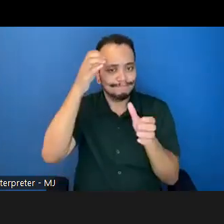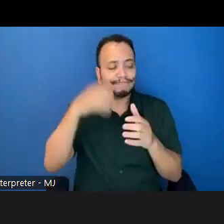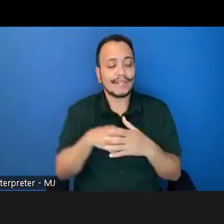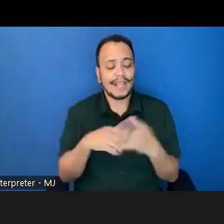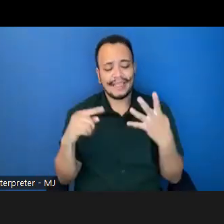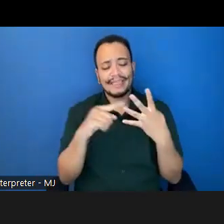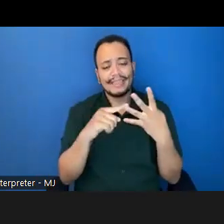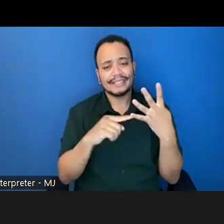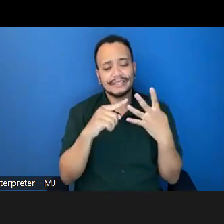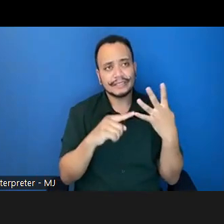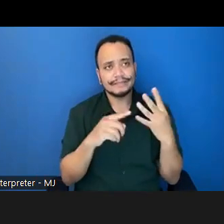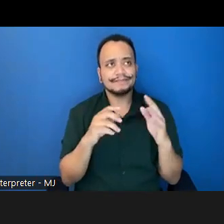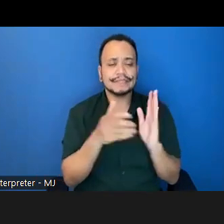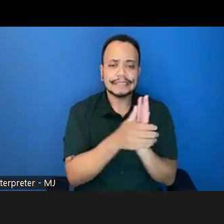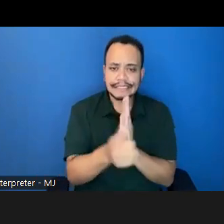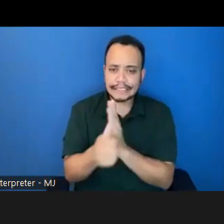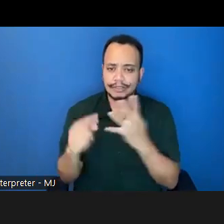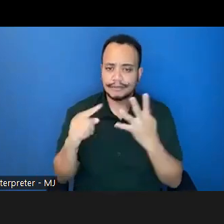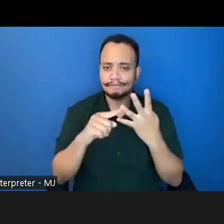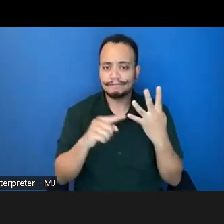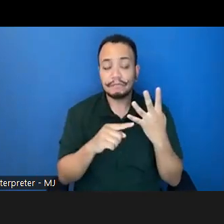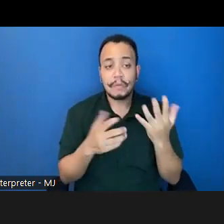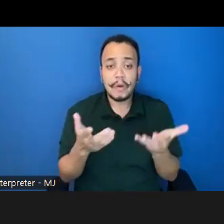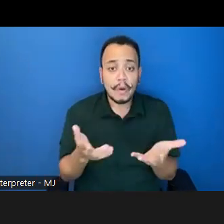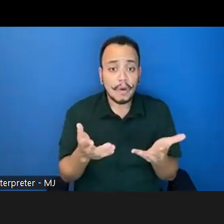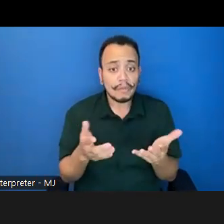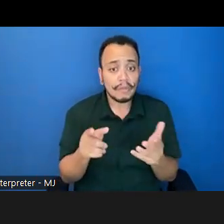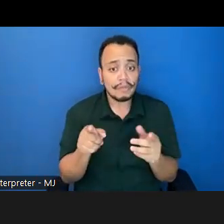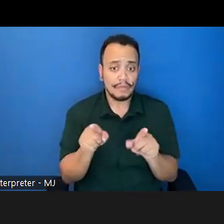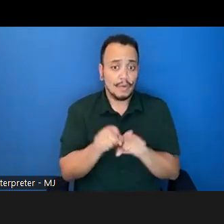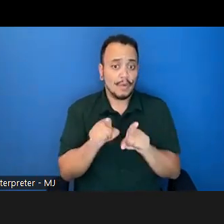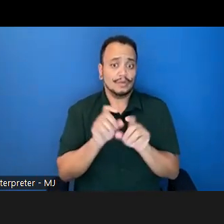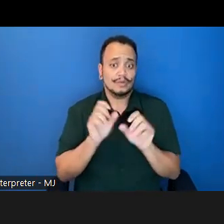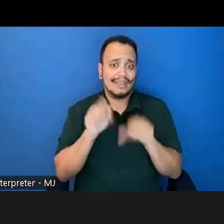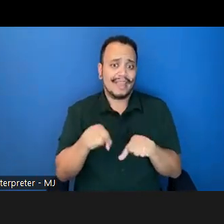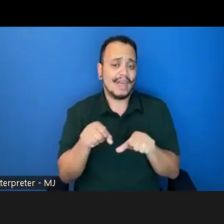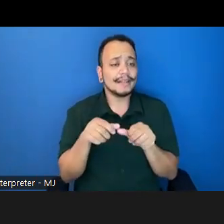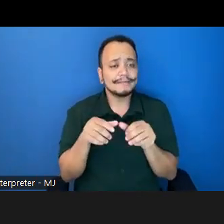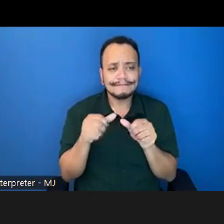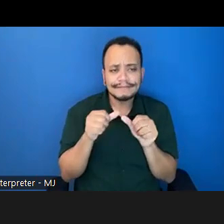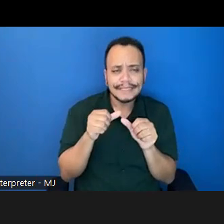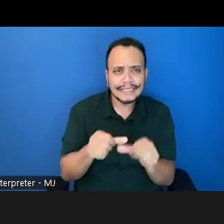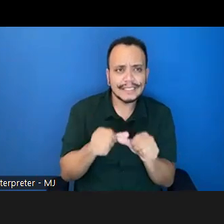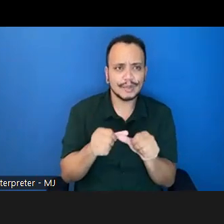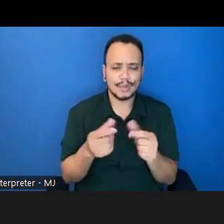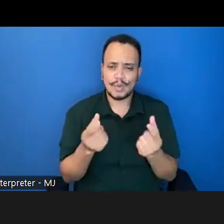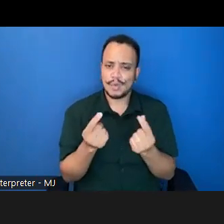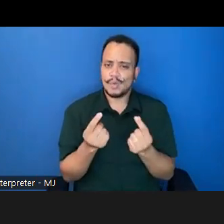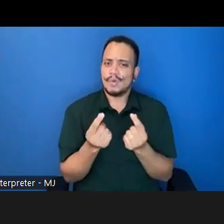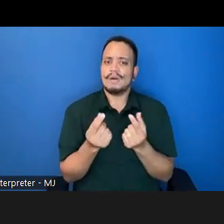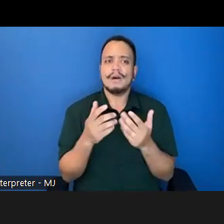latter skills groups because they are additional ways of categorizing your technical and